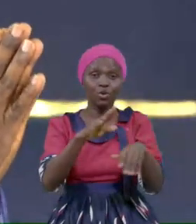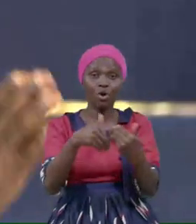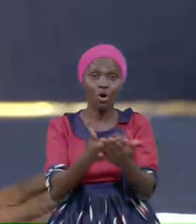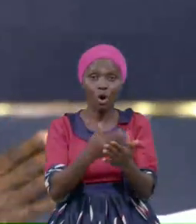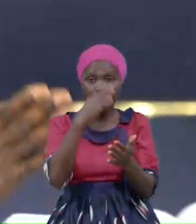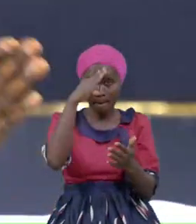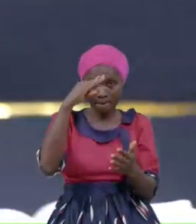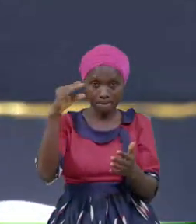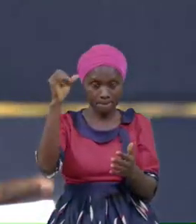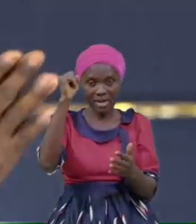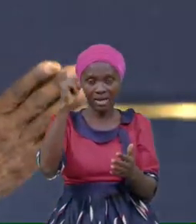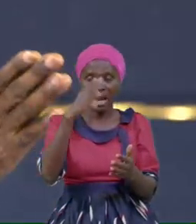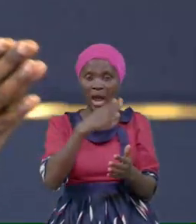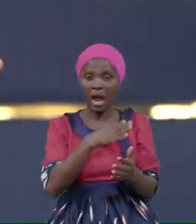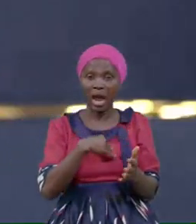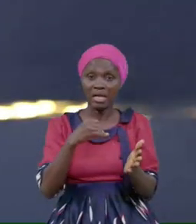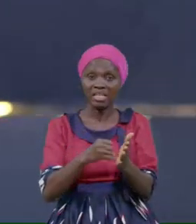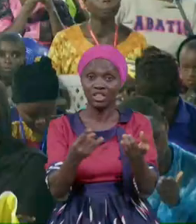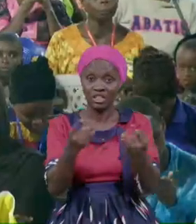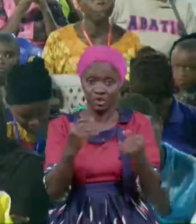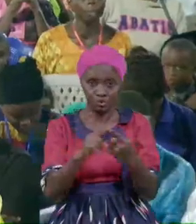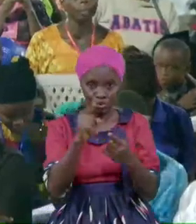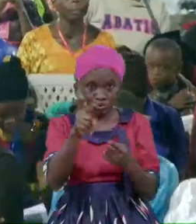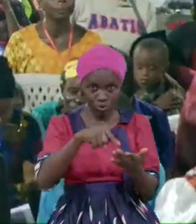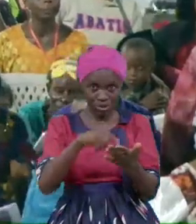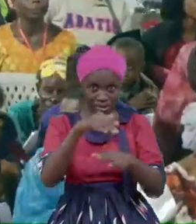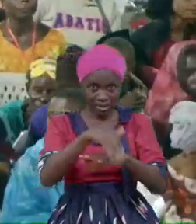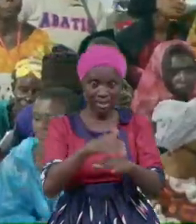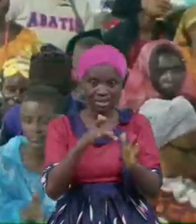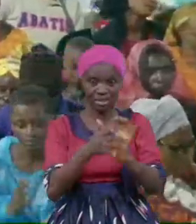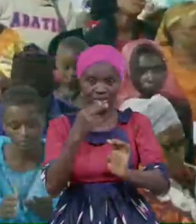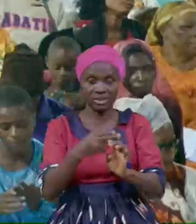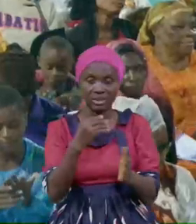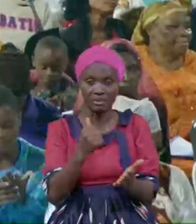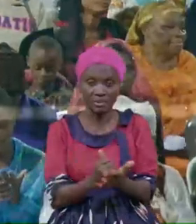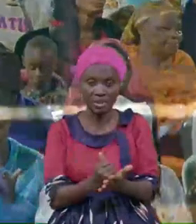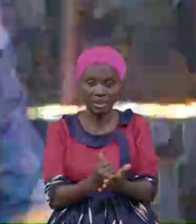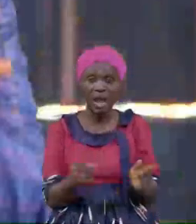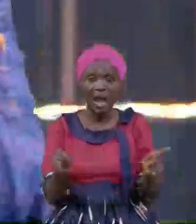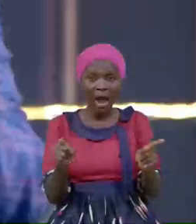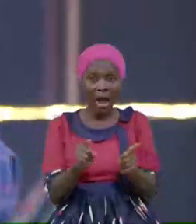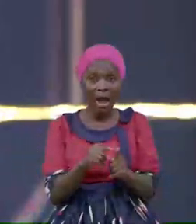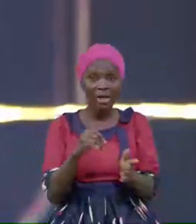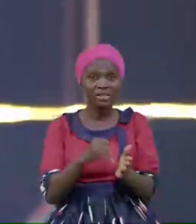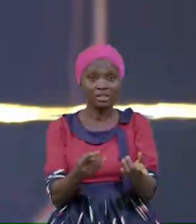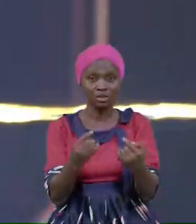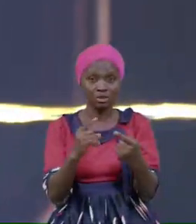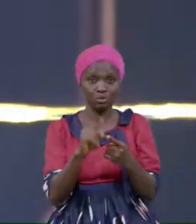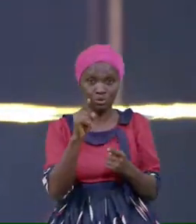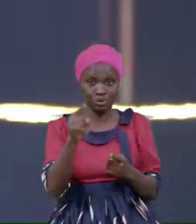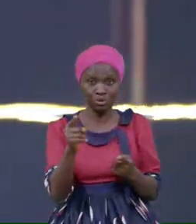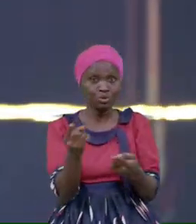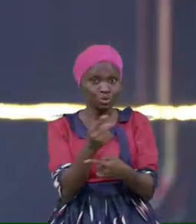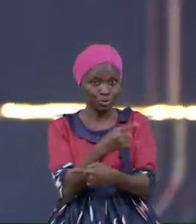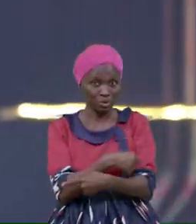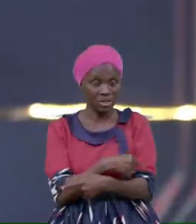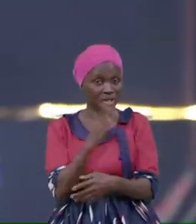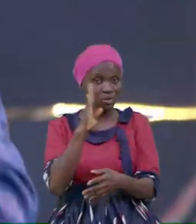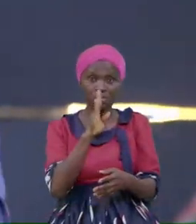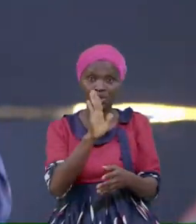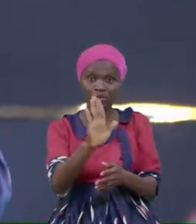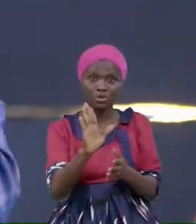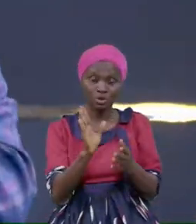it comes to you tonight. And as it comes to you, this will be your day of salvation, because it says that grace